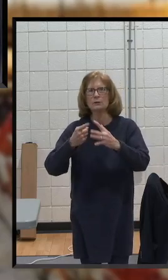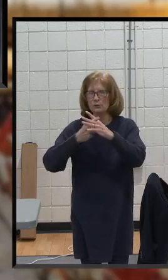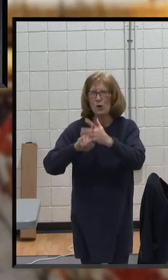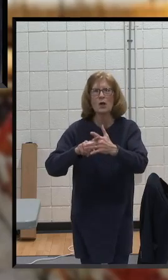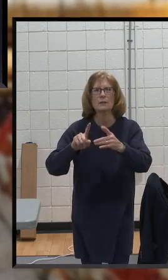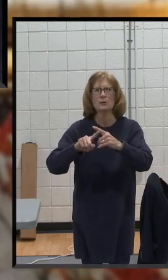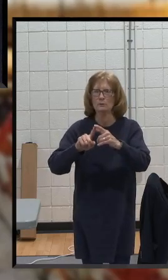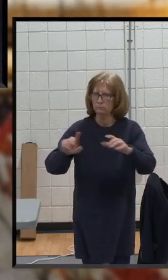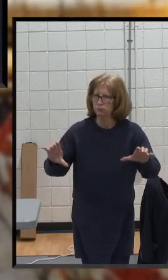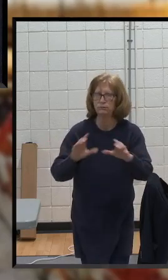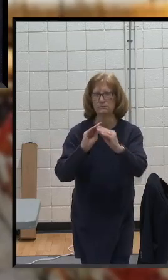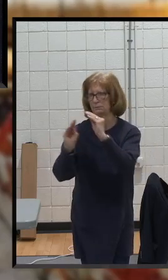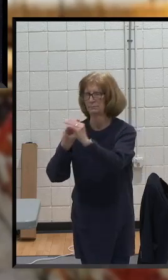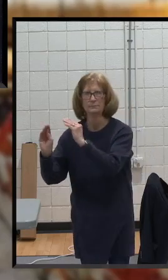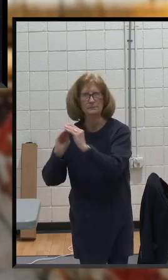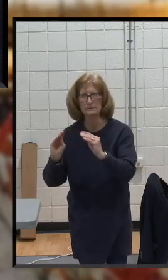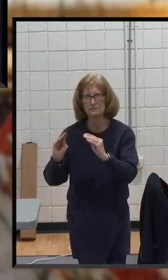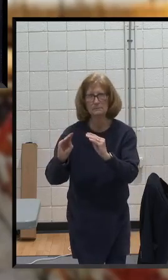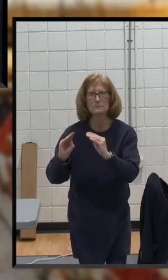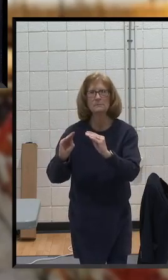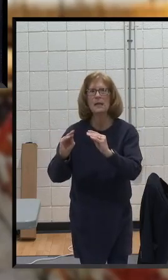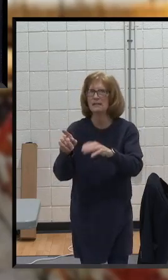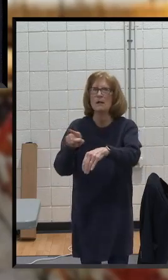into getting us to that point.